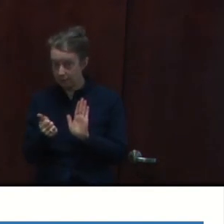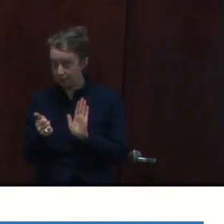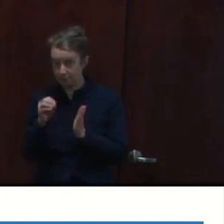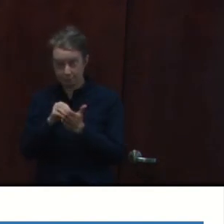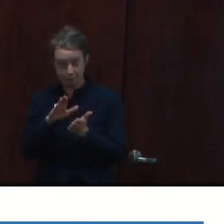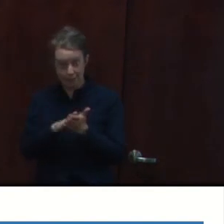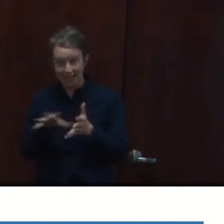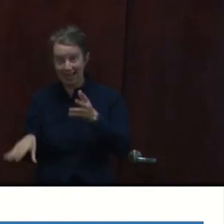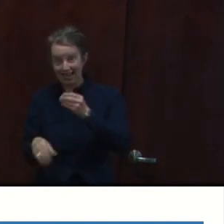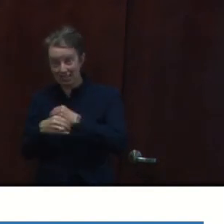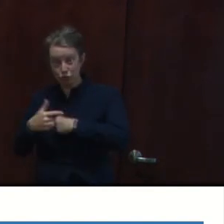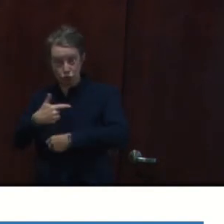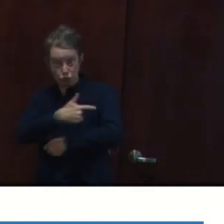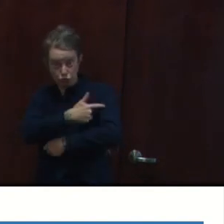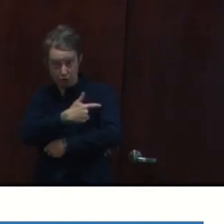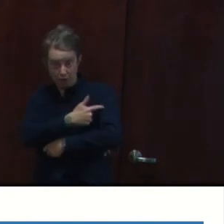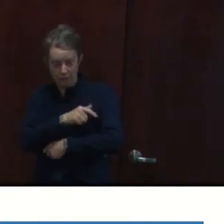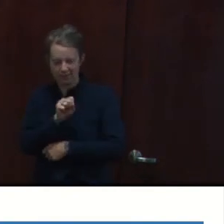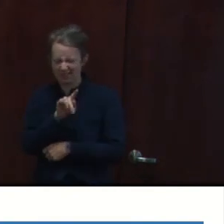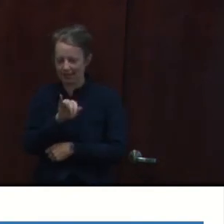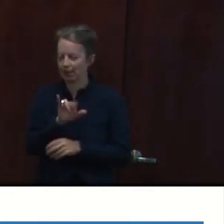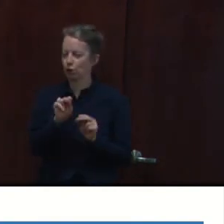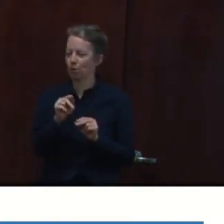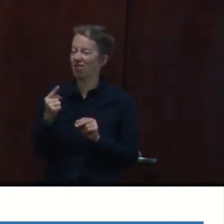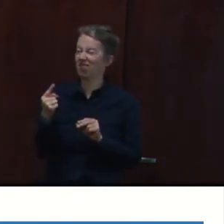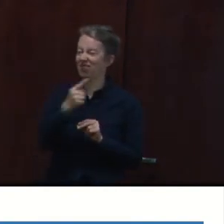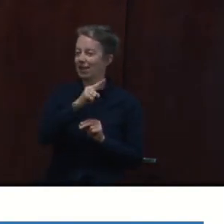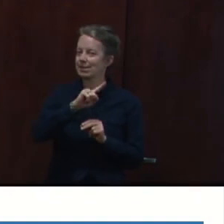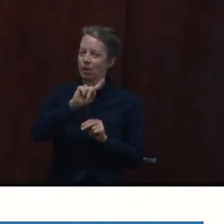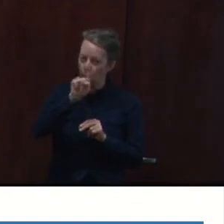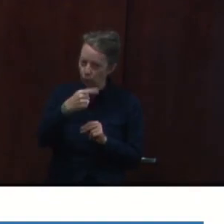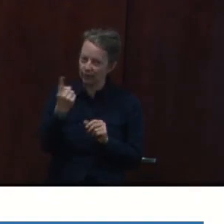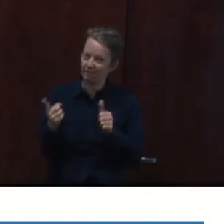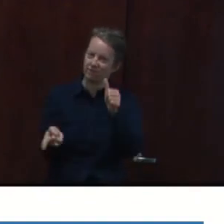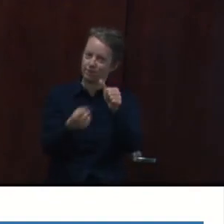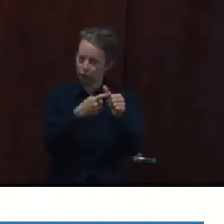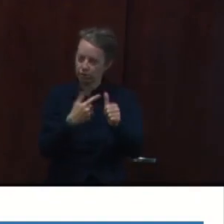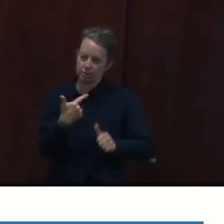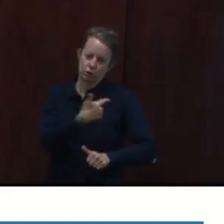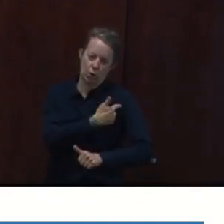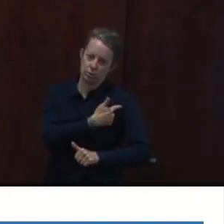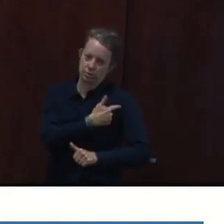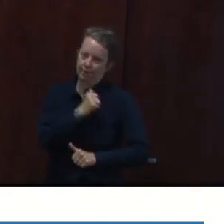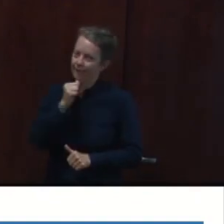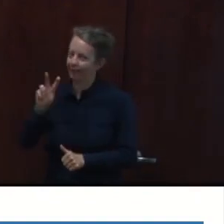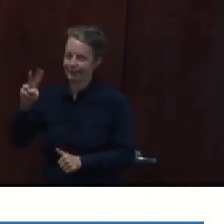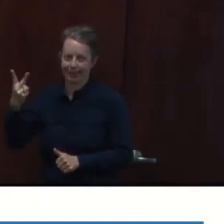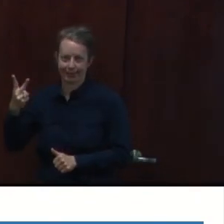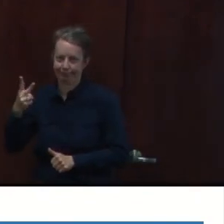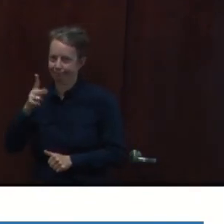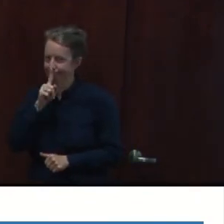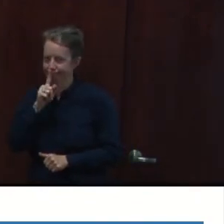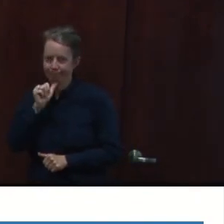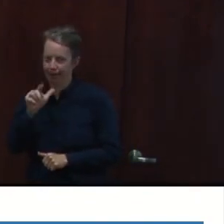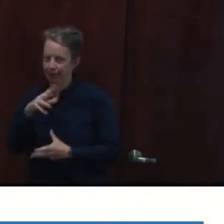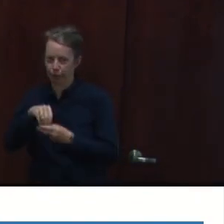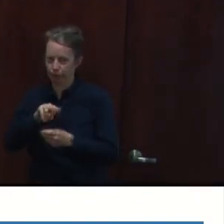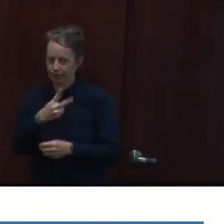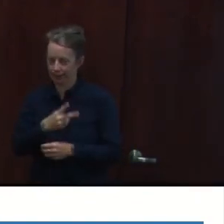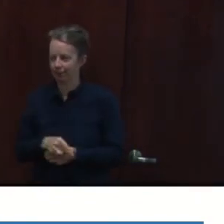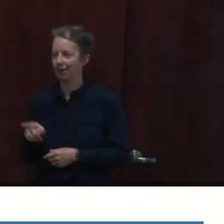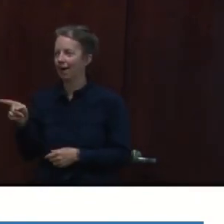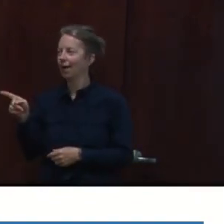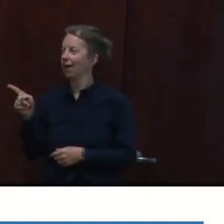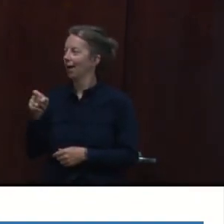number 2 for It does not. Okay. This is all first dose. Got it. All first dose. Got it. Parker. You gave me a second question to